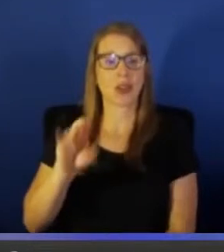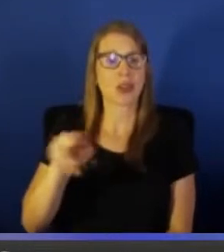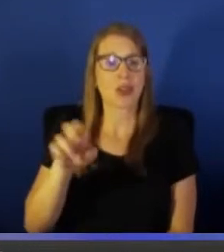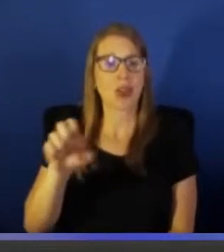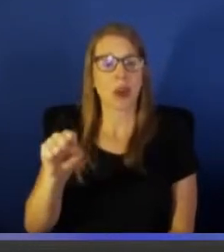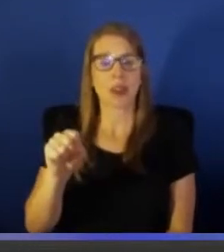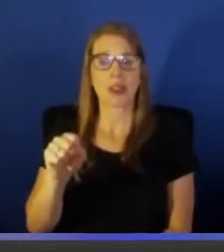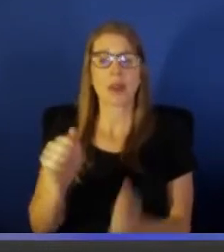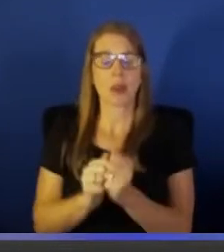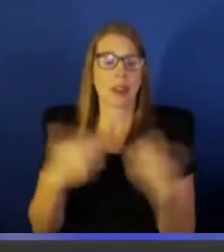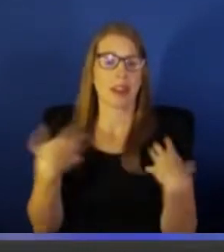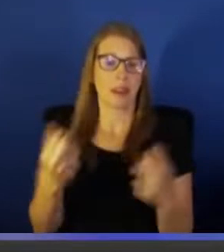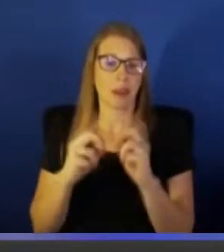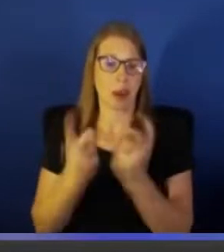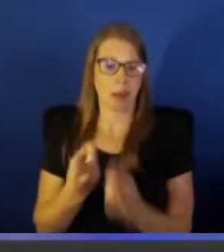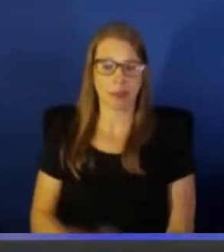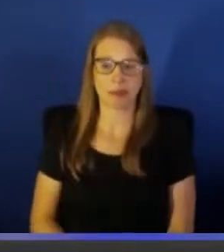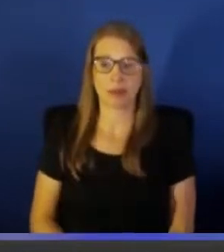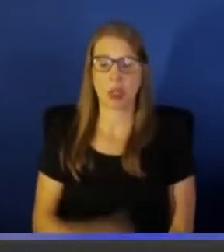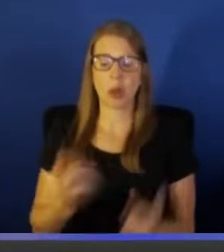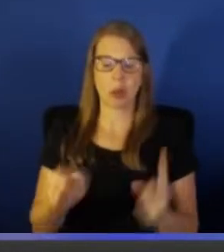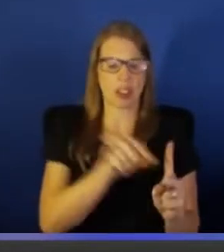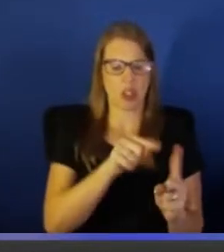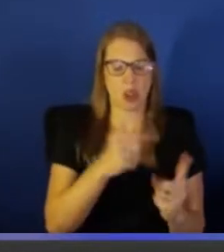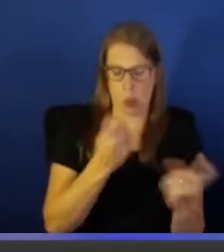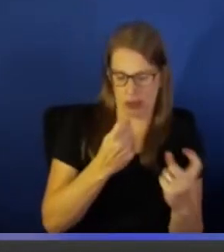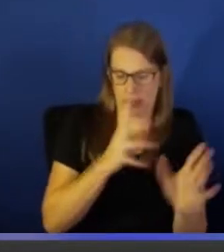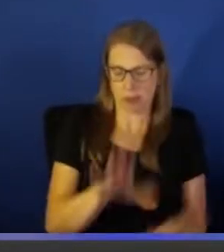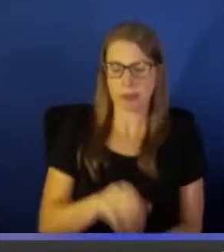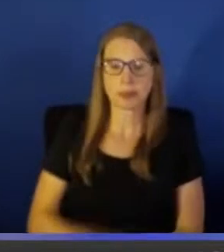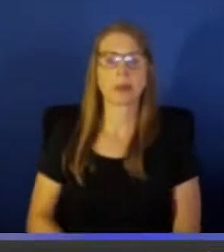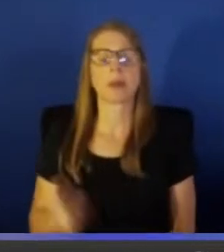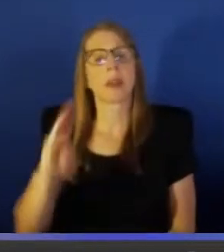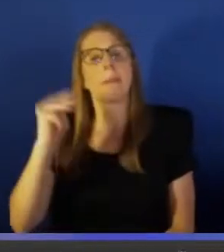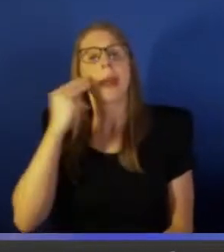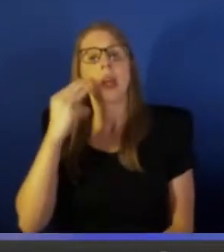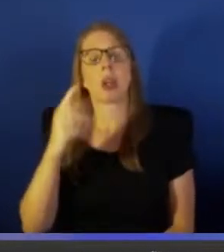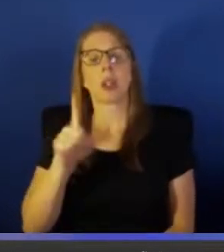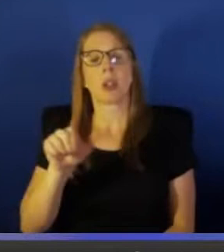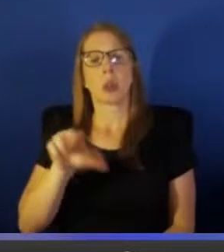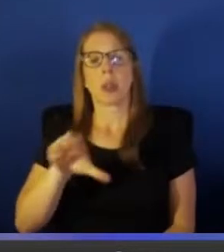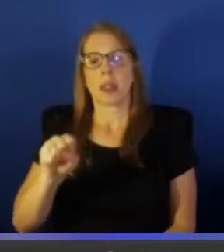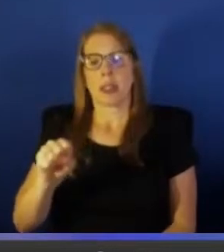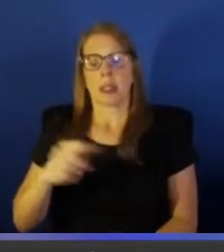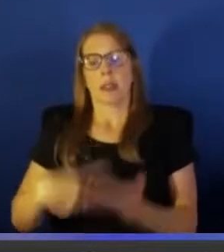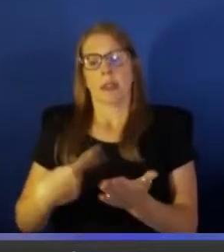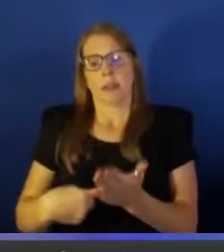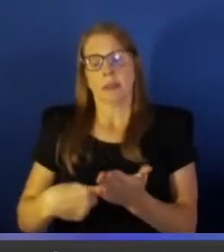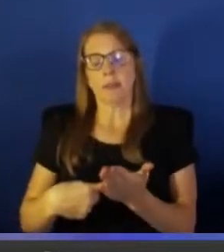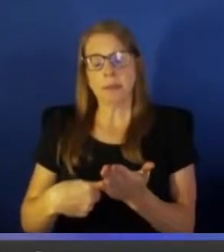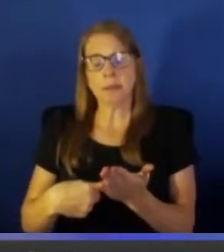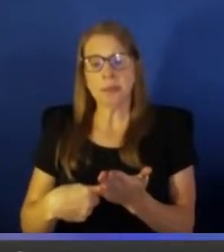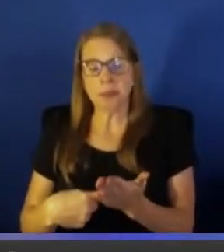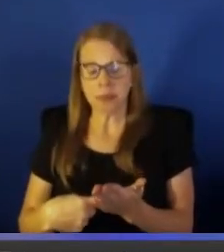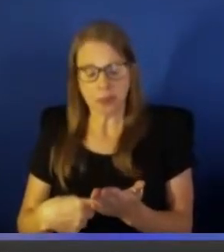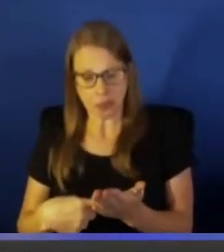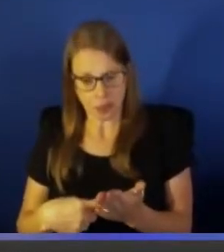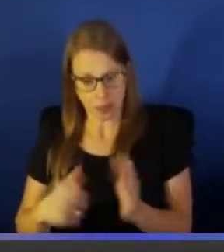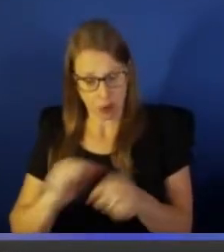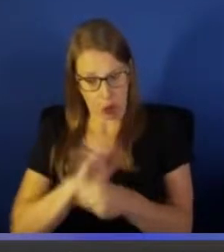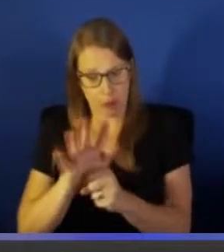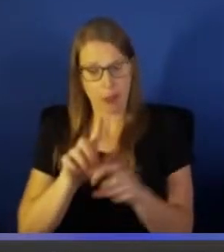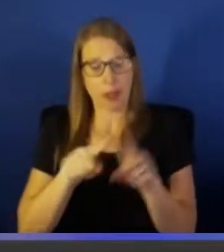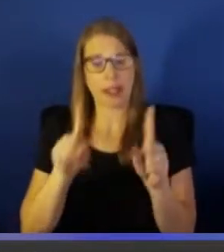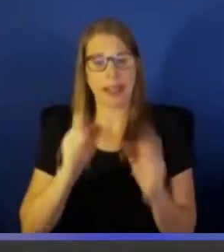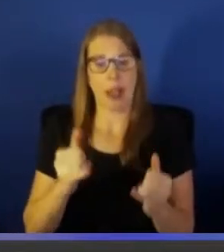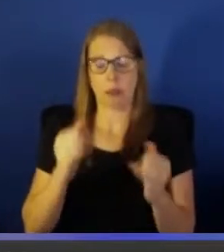we want to get back to a few of these. So Mayor Lucas, we talked about COVID. Now we want to talk a little bit about crime. We've read that headline about the deadly